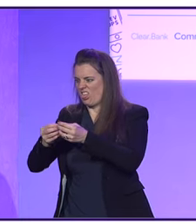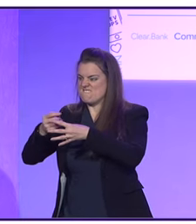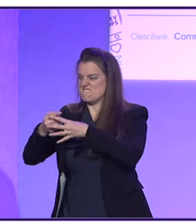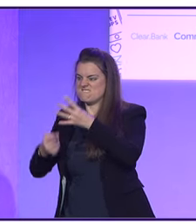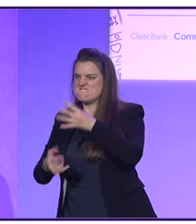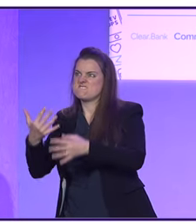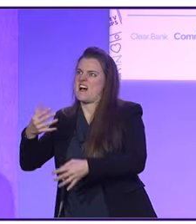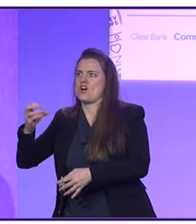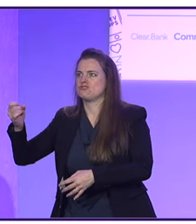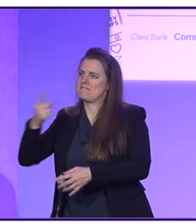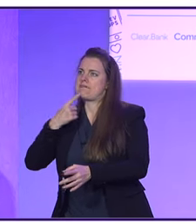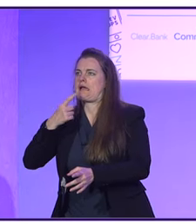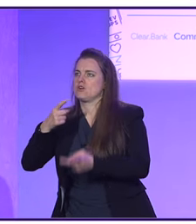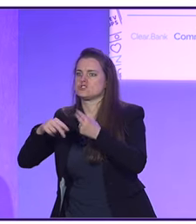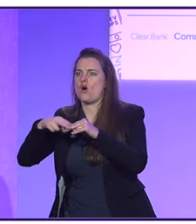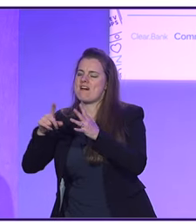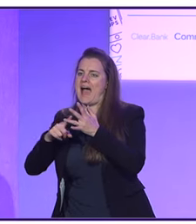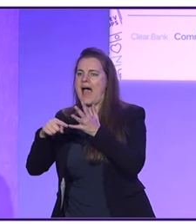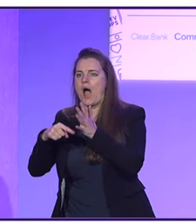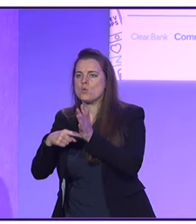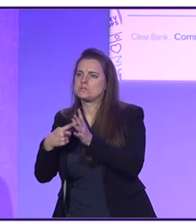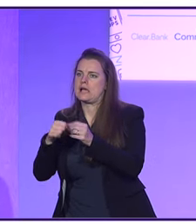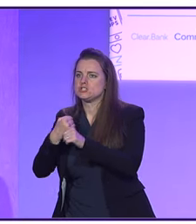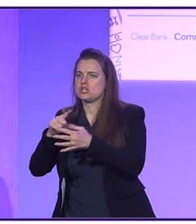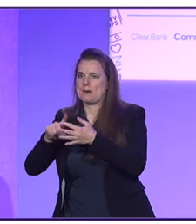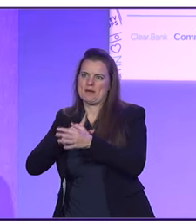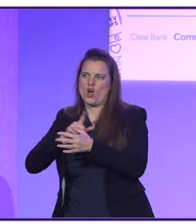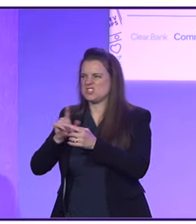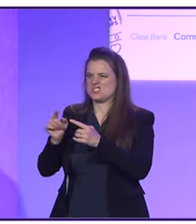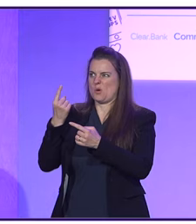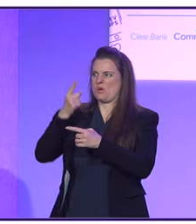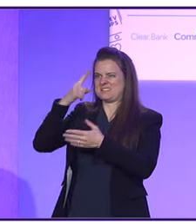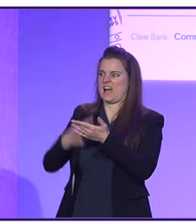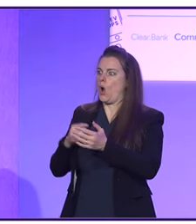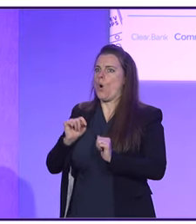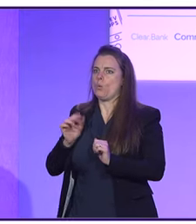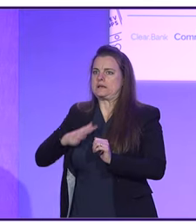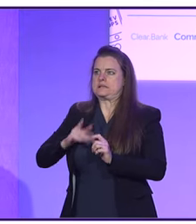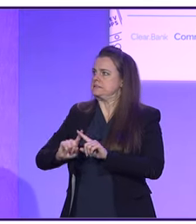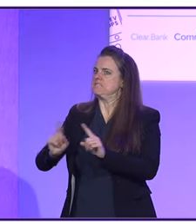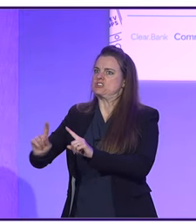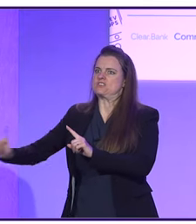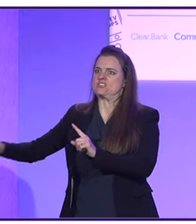of one outage because somebody decided to procedurally generate a load of different alarms. So, just something to be aware of.